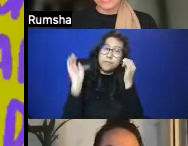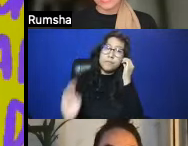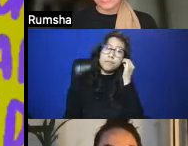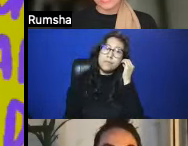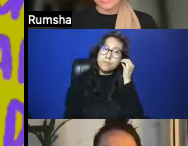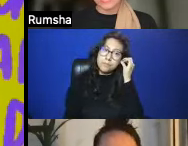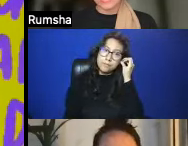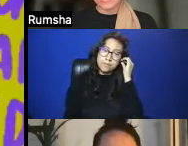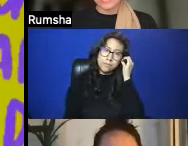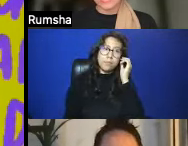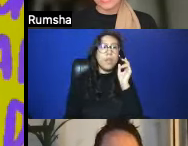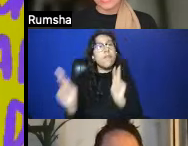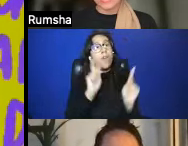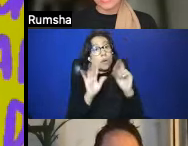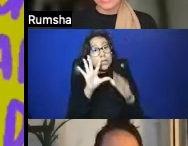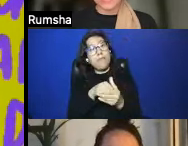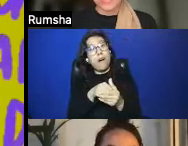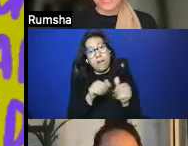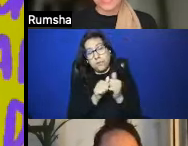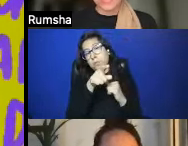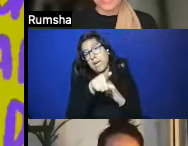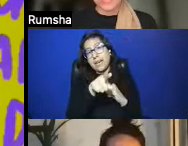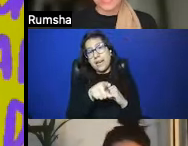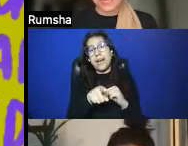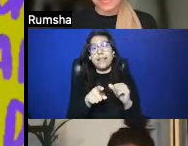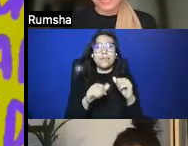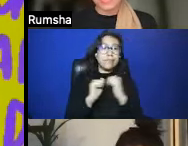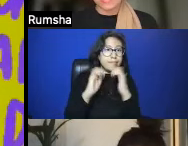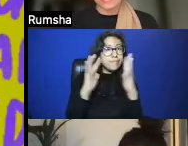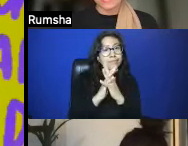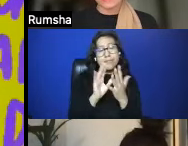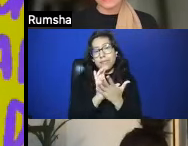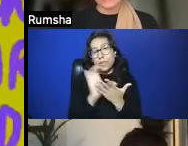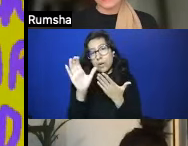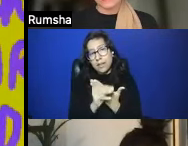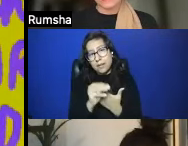Here are the folks involved in the creation of this curriculum.